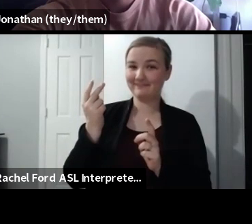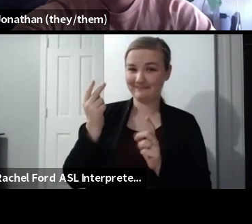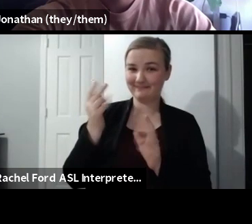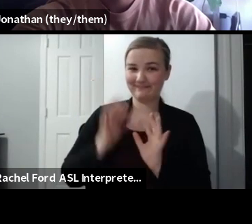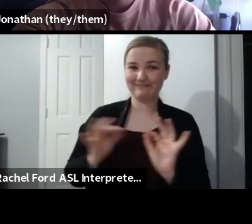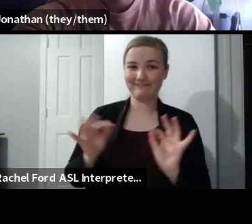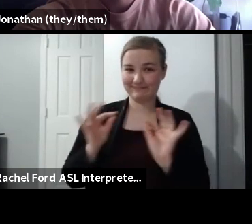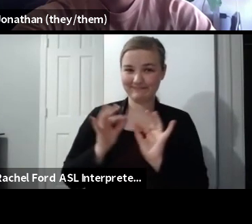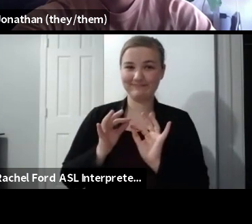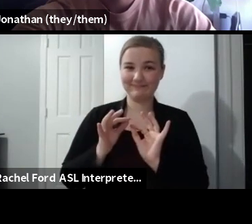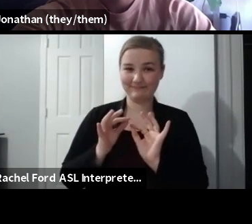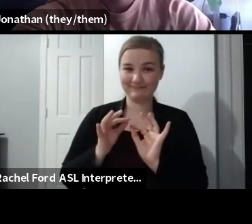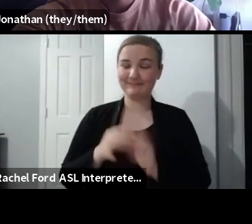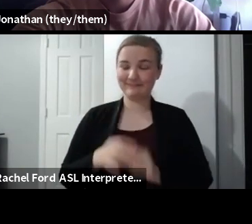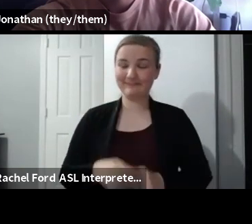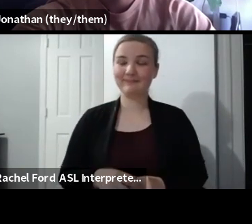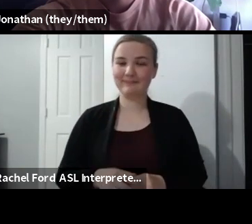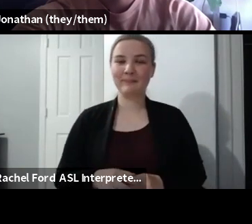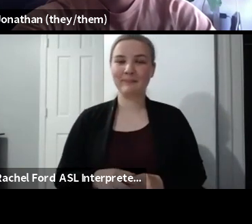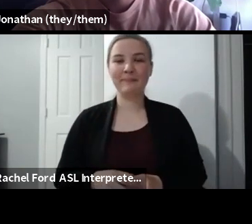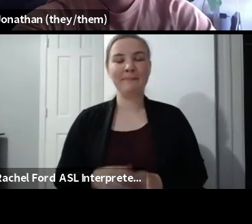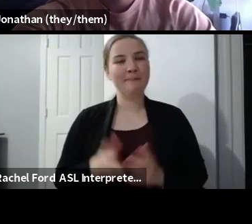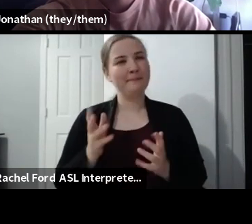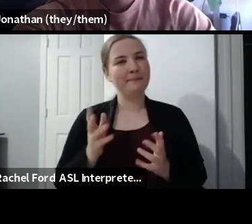I want to talk about